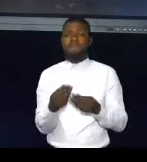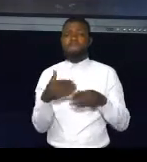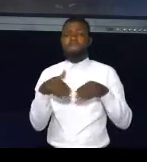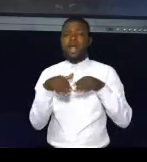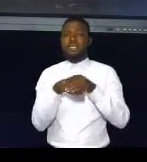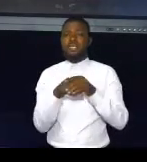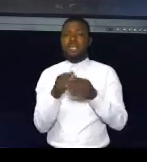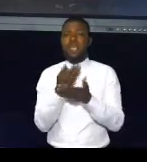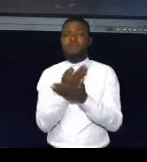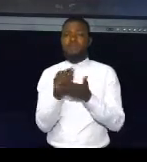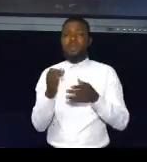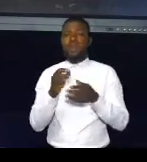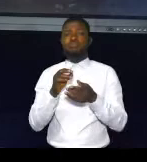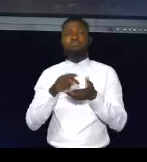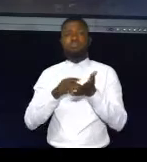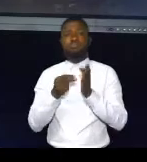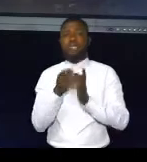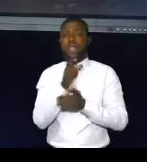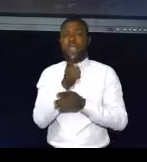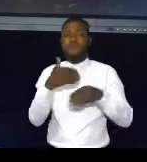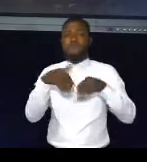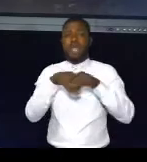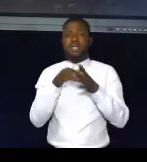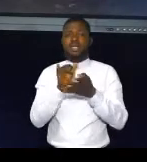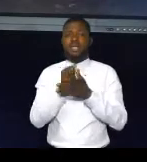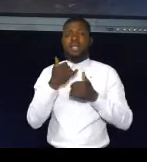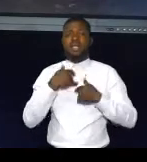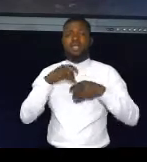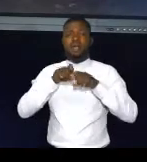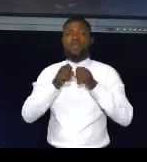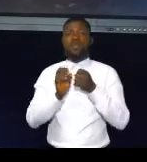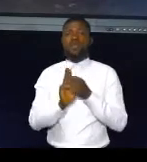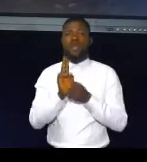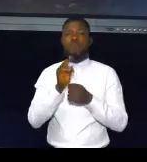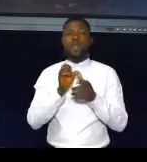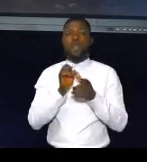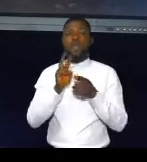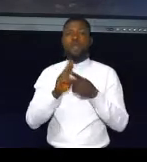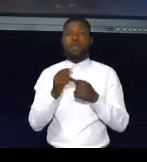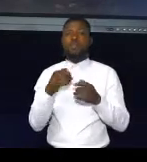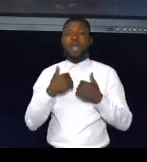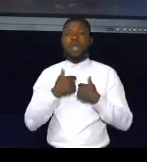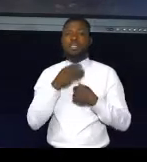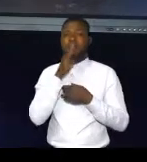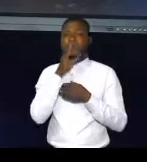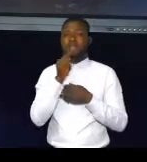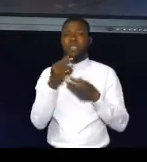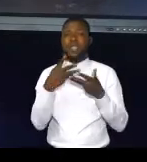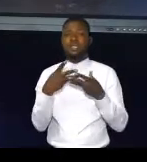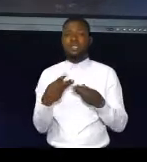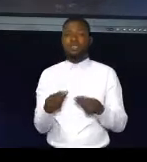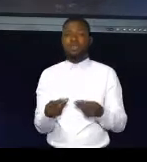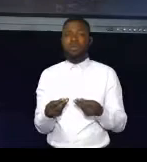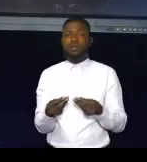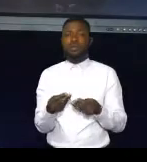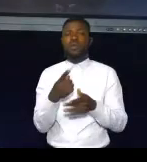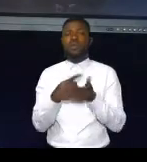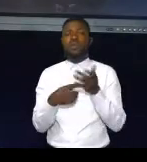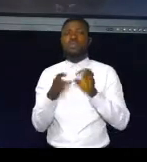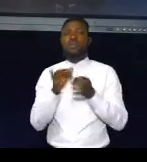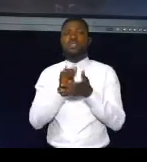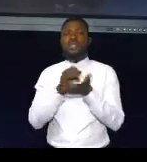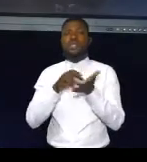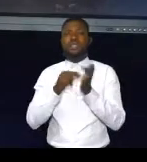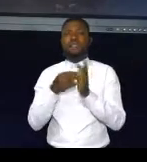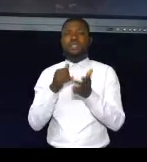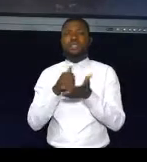dissolved. Marital failure refers to a marriage that has broken up or has been dissolved.